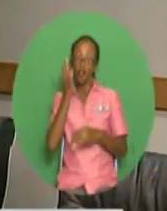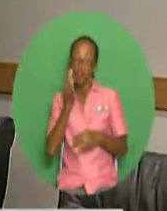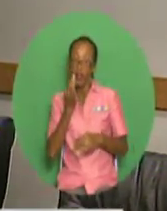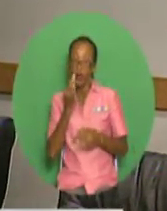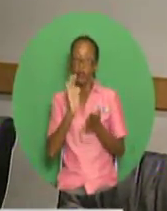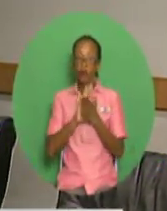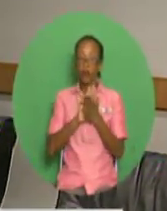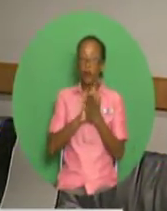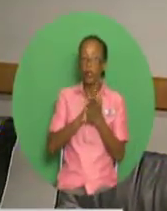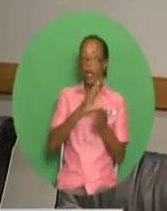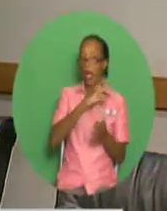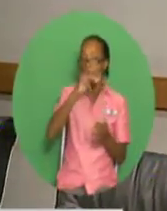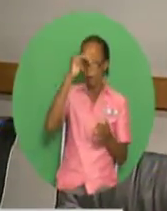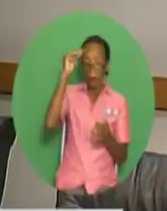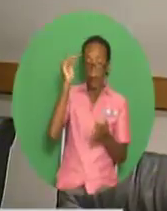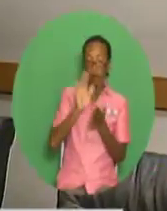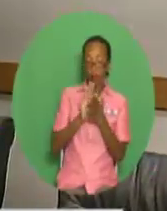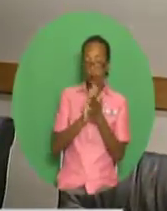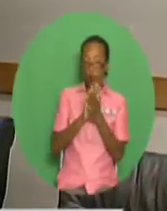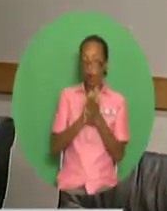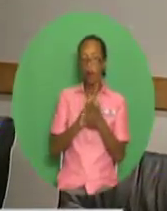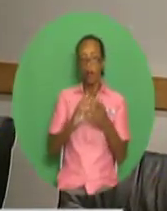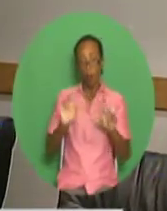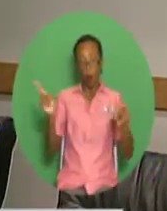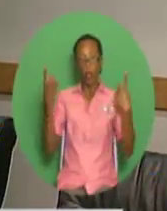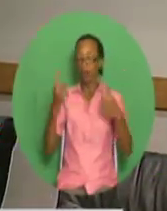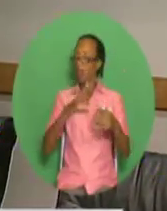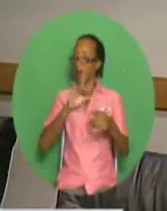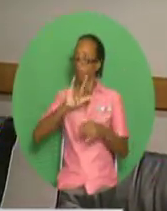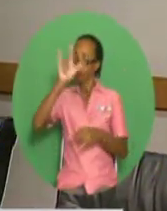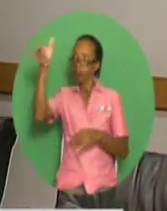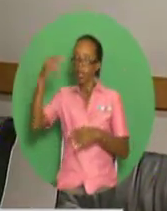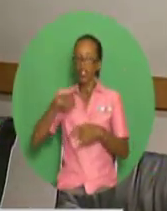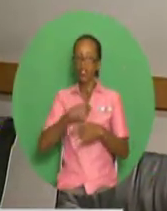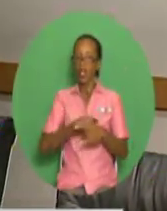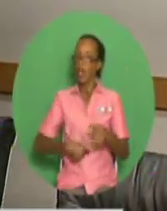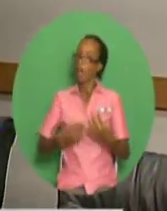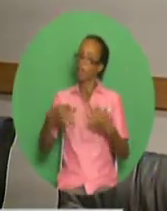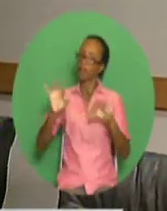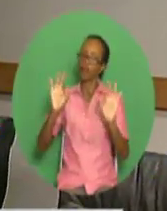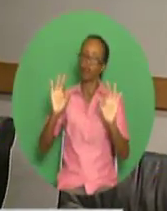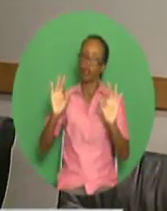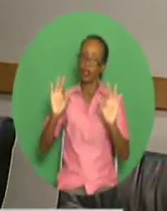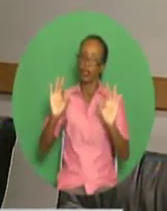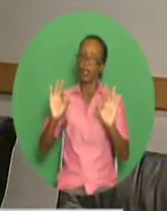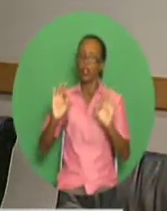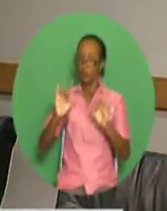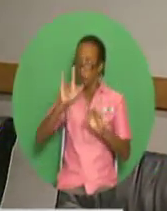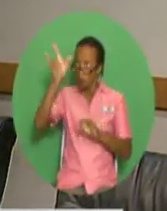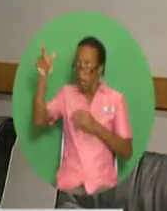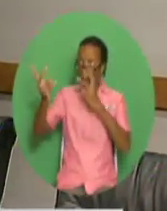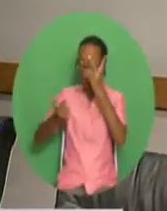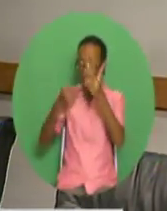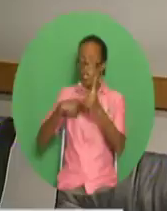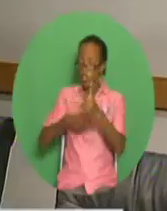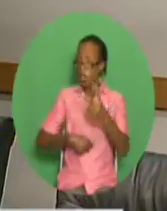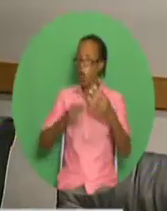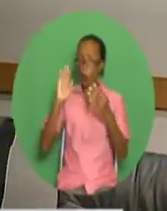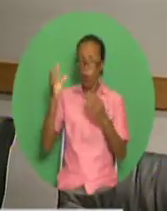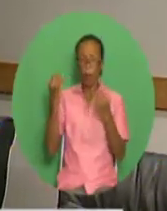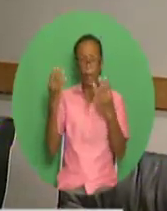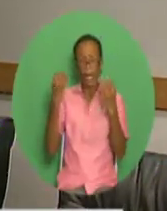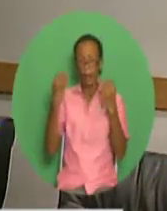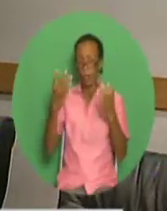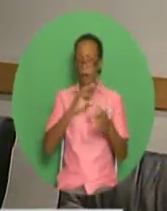China to participate in this event. So it was a very fruitful trip, Madam Speaker, and we hope that we start to bear fruits soon as